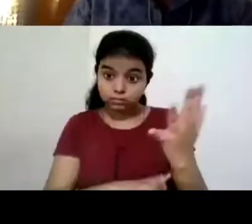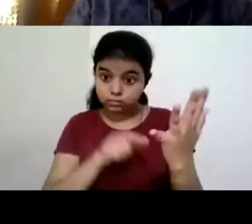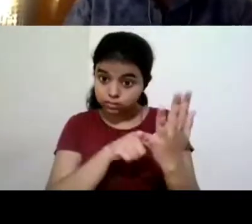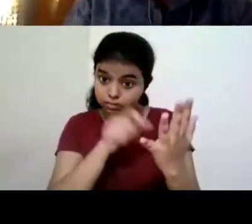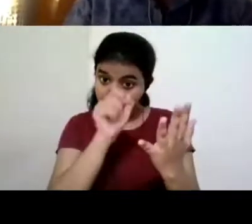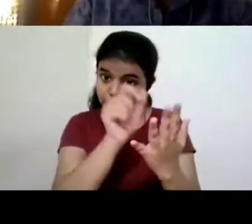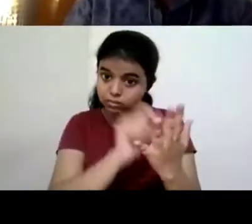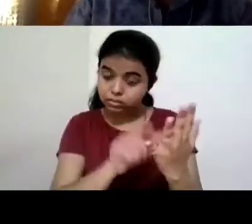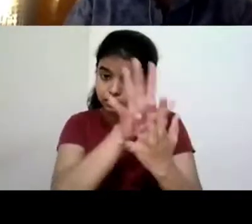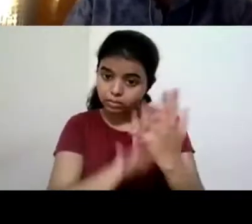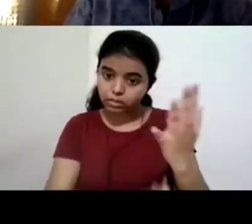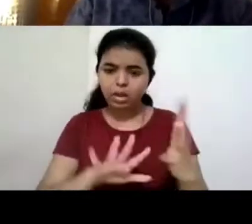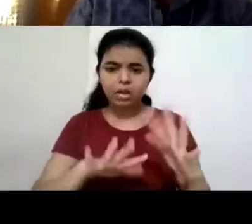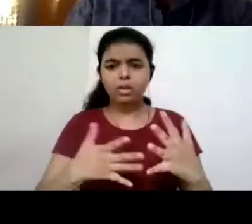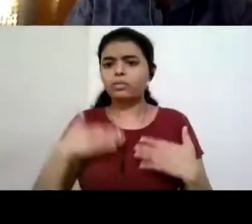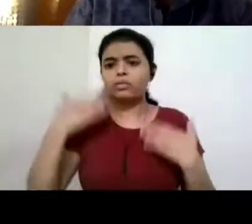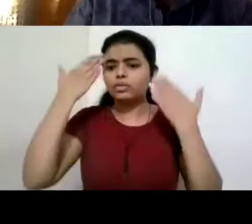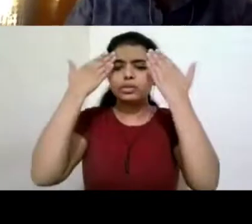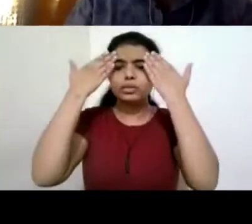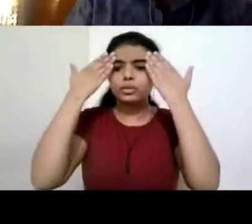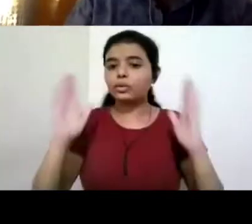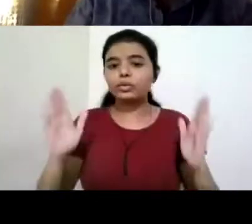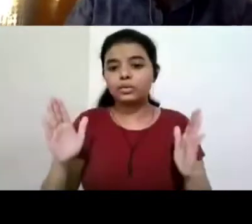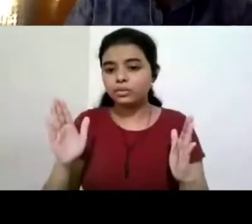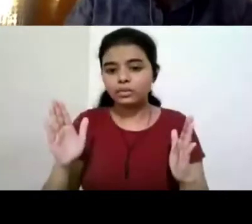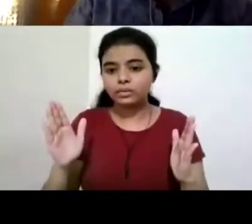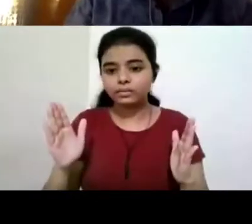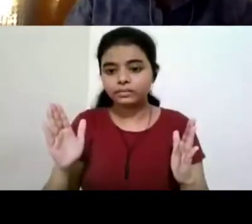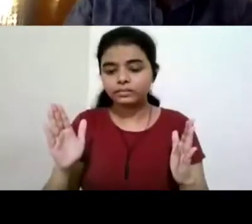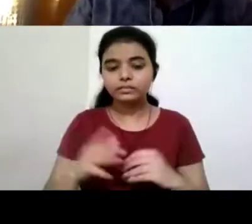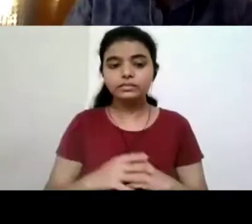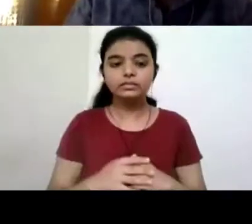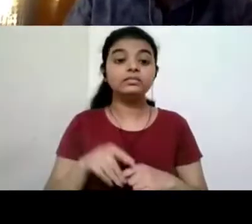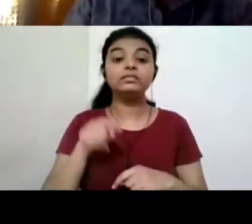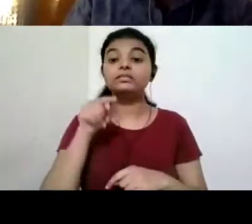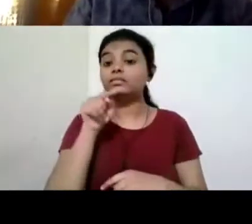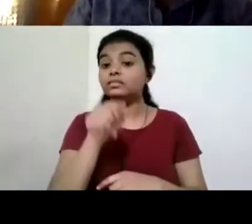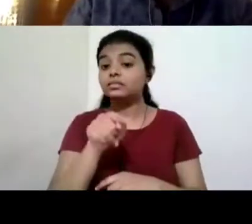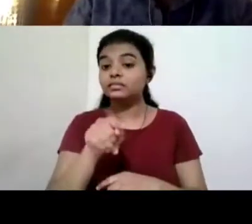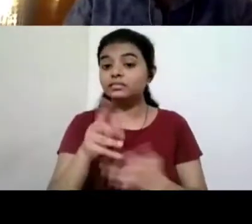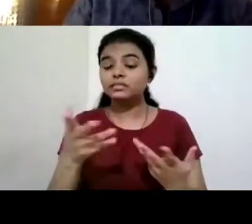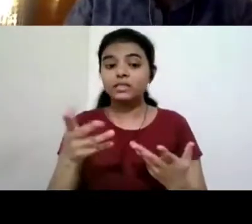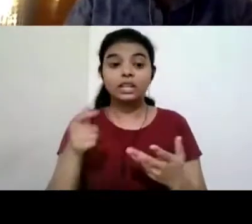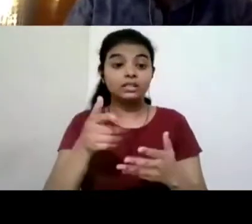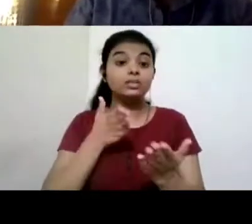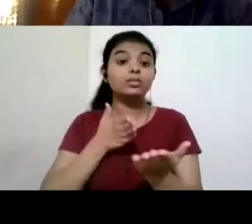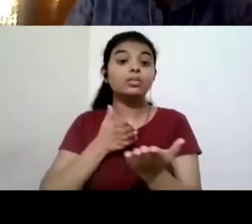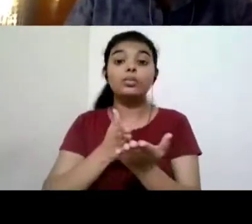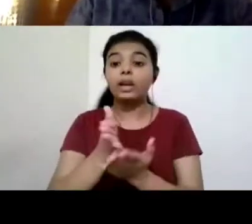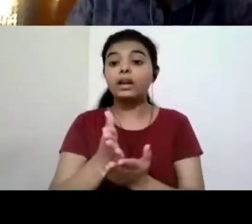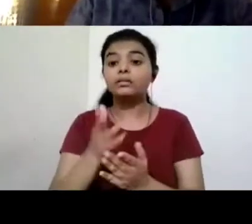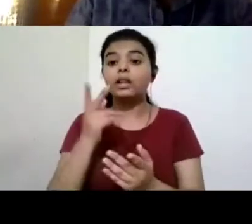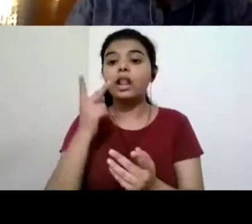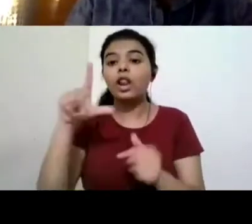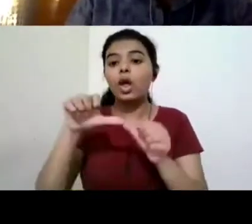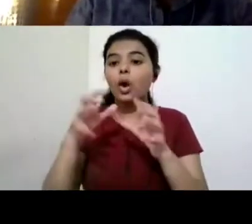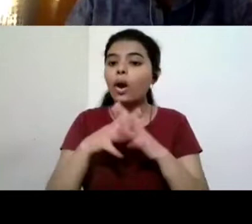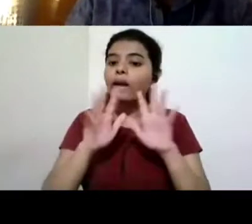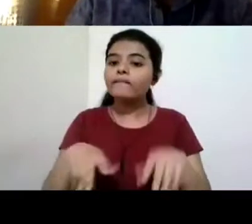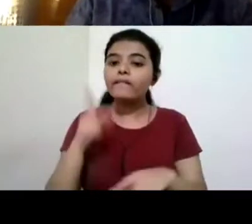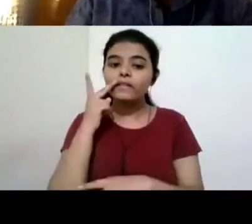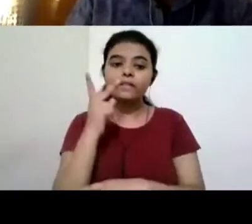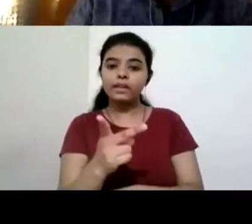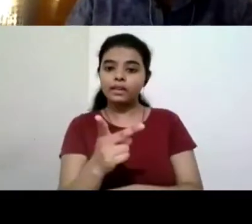the waste paper basket, we have no means of knowing. So this is the way in which we look at the law, and which is